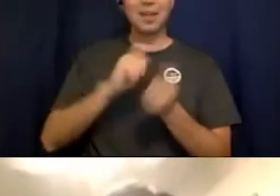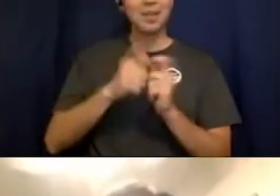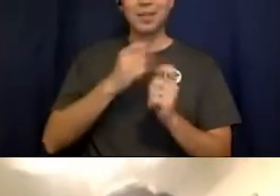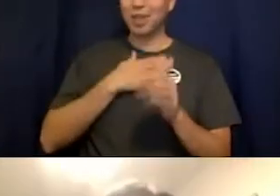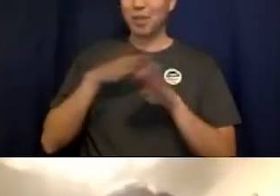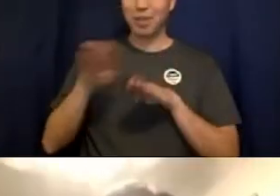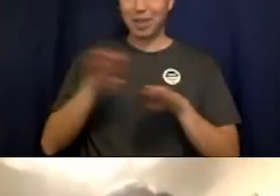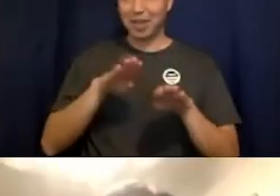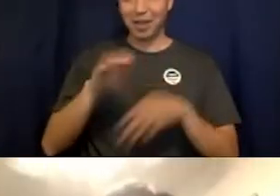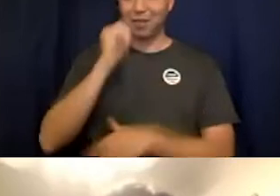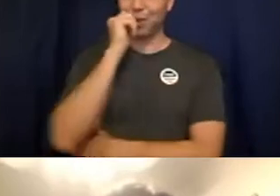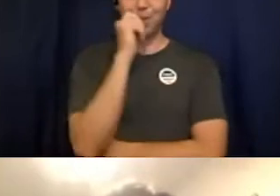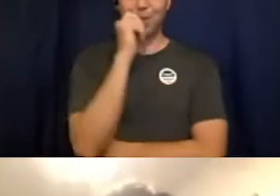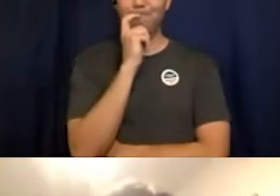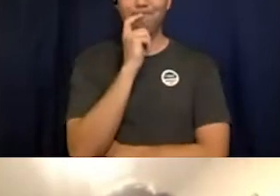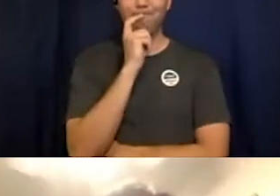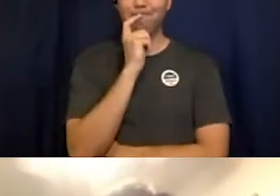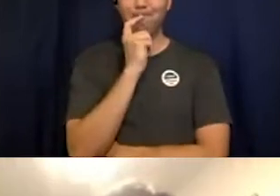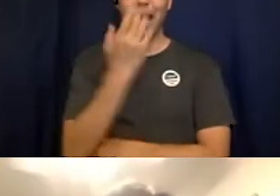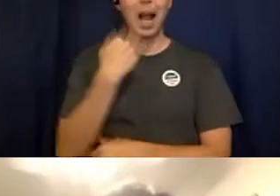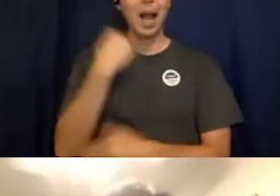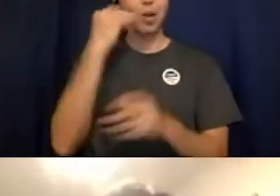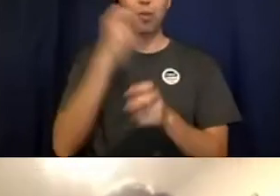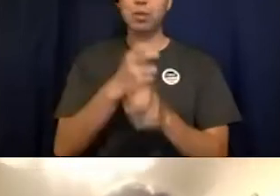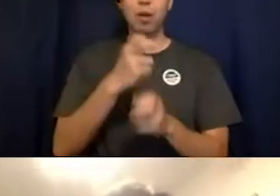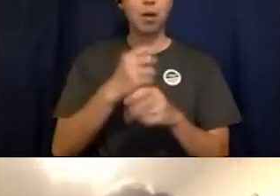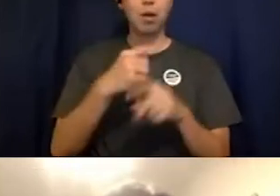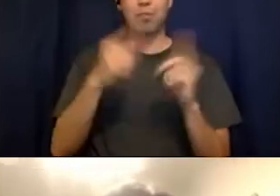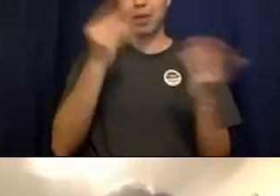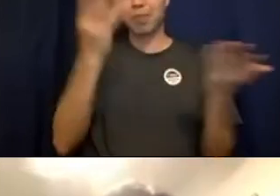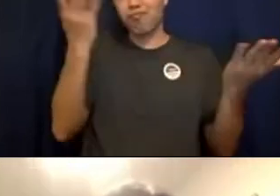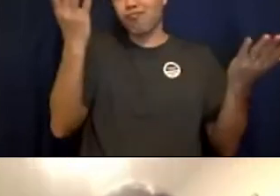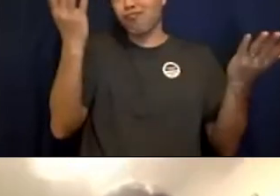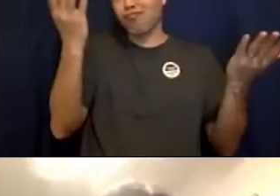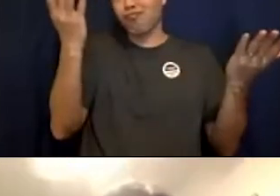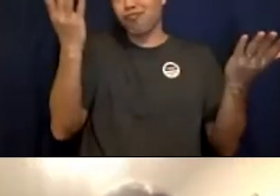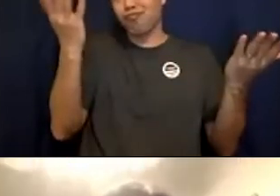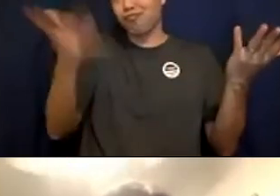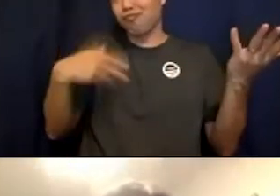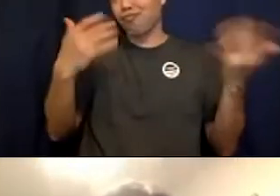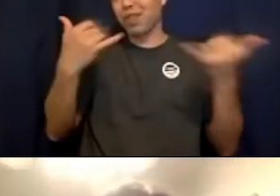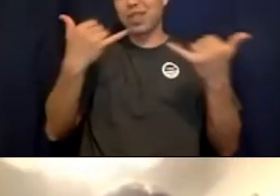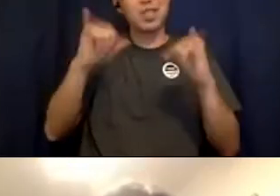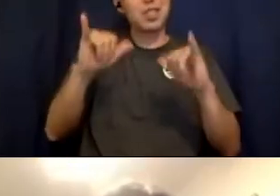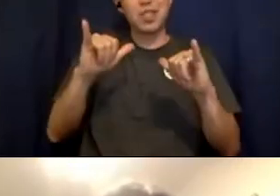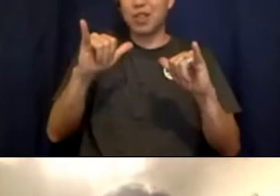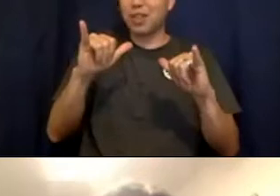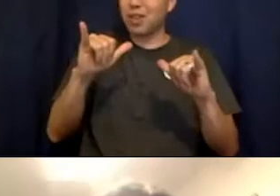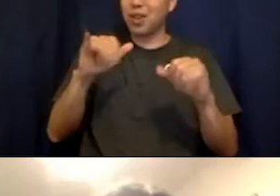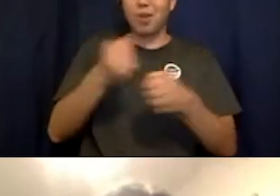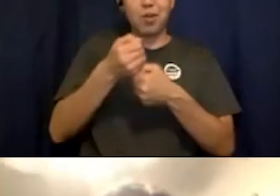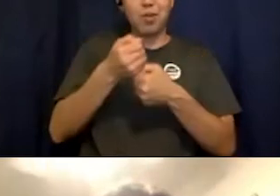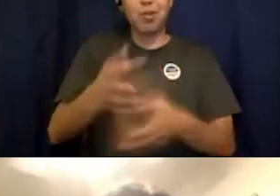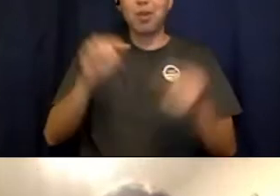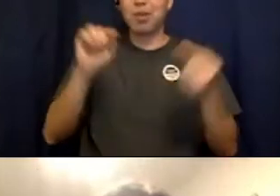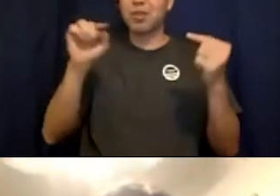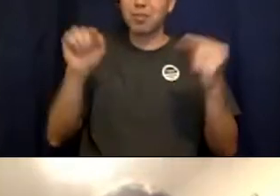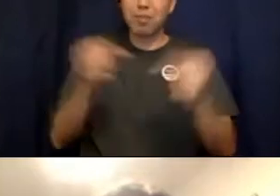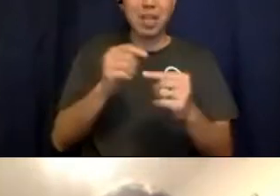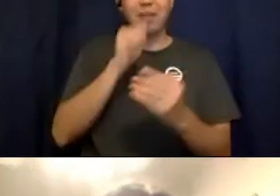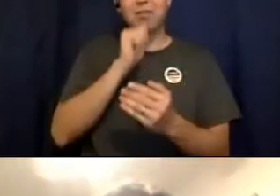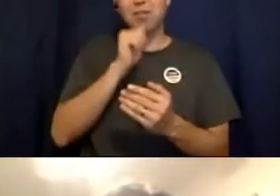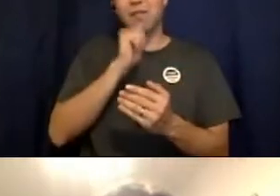Both. Thank you for participating and beautiful work. Good thank talking. You. I'll see you next time I'm in